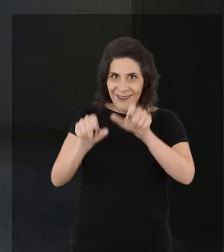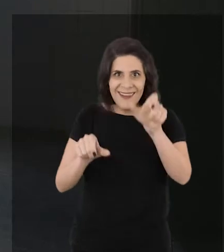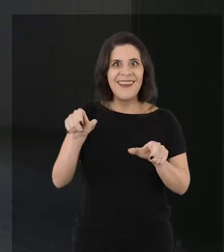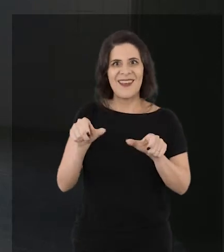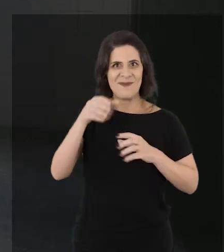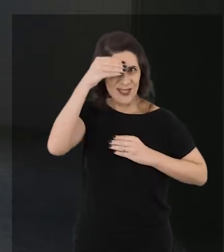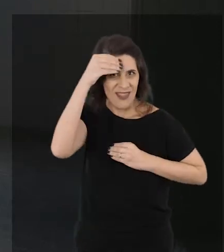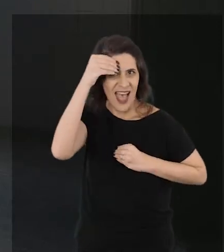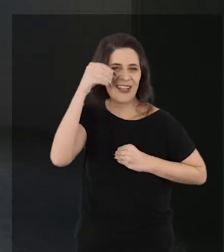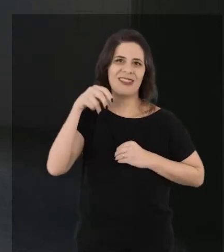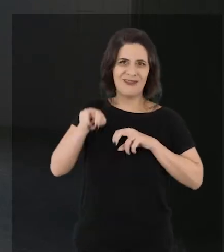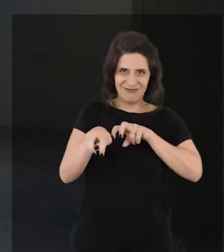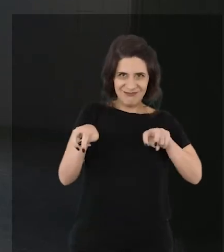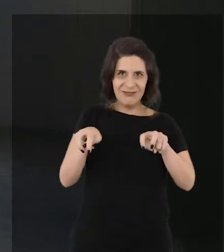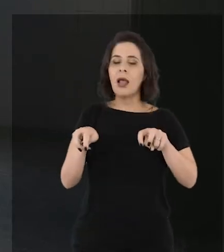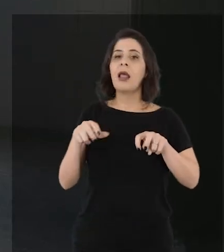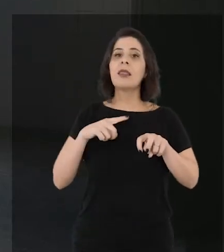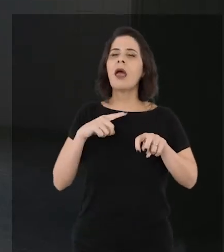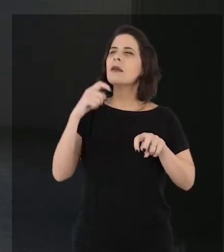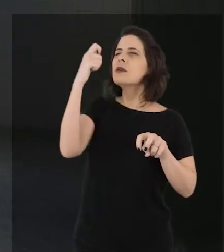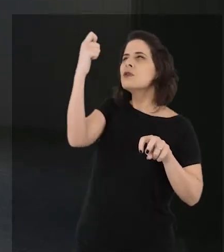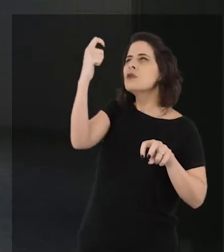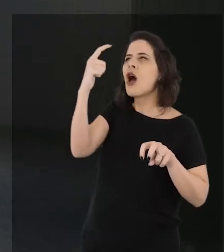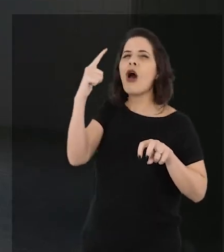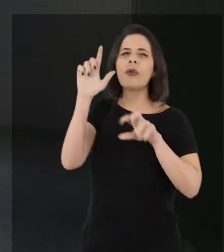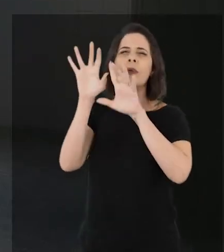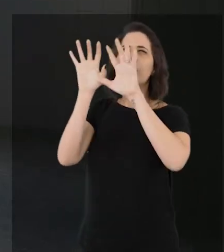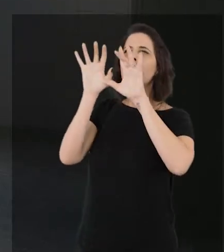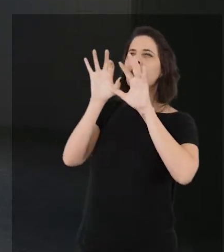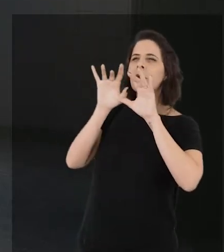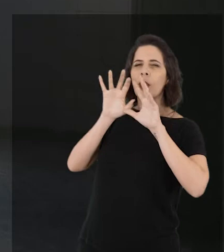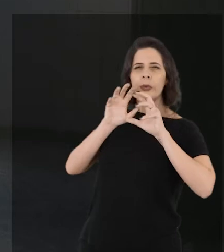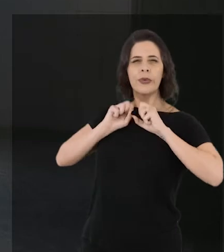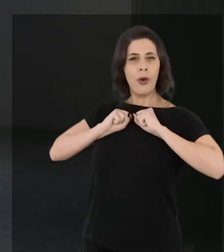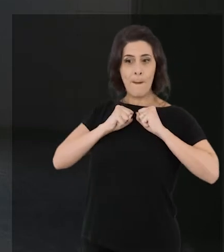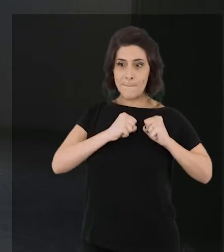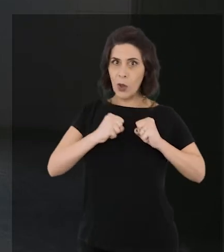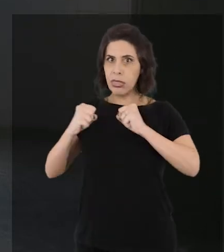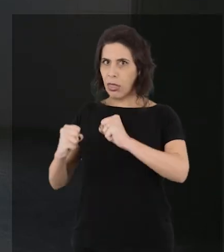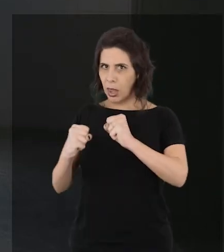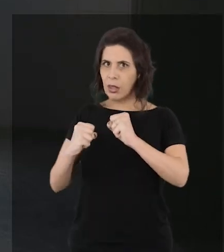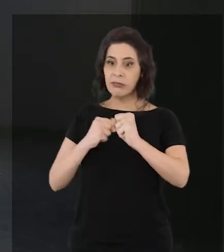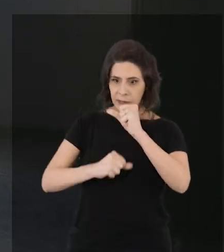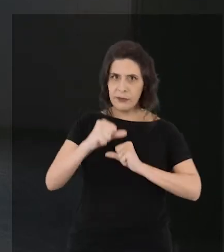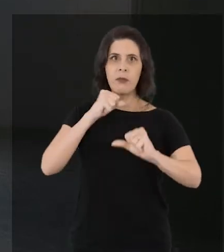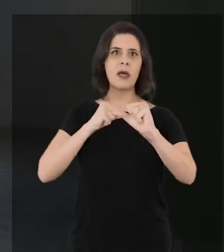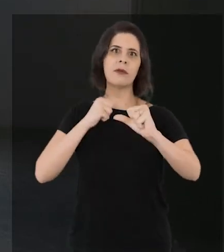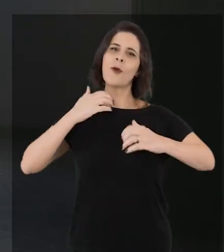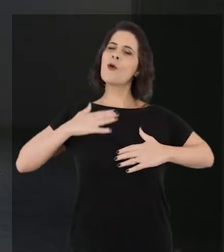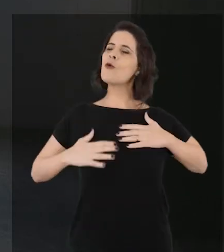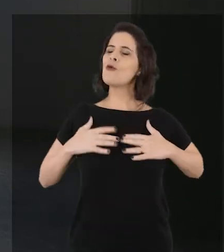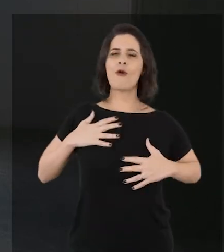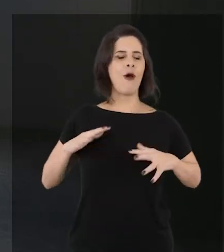characters are sort of receiving the sun, all its power, and transforming